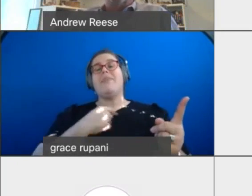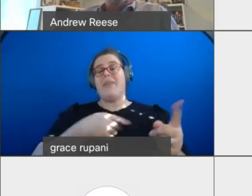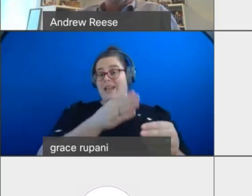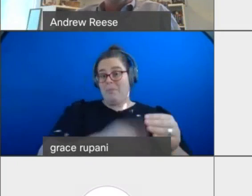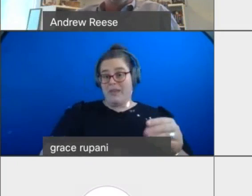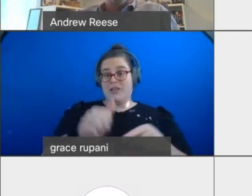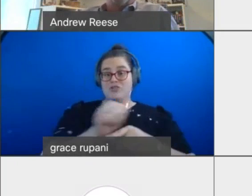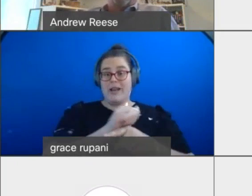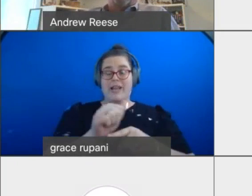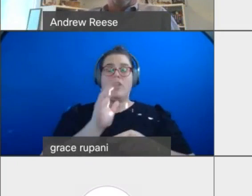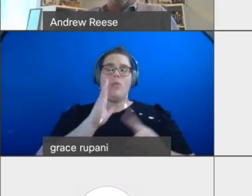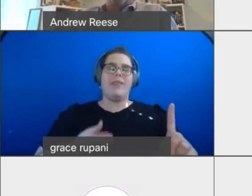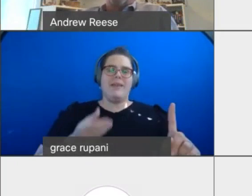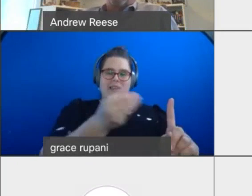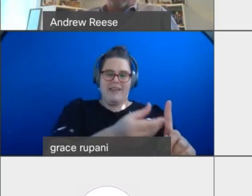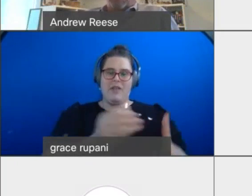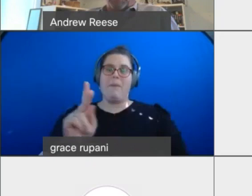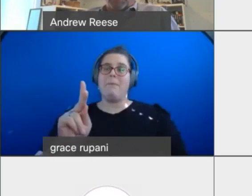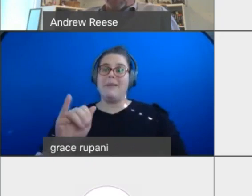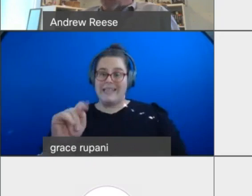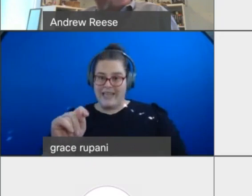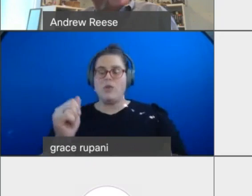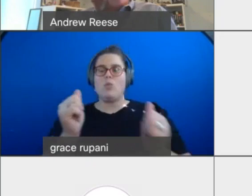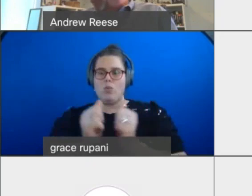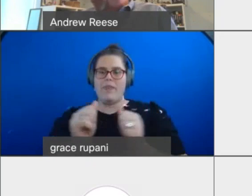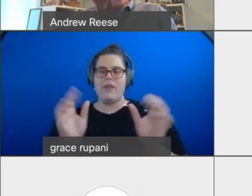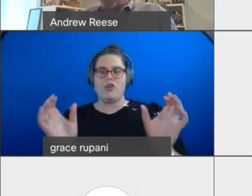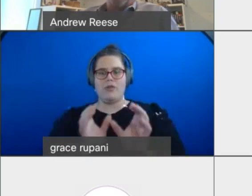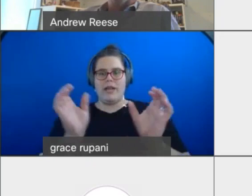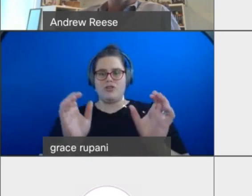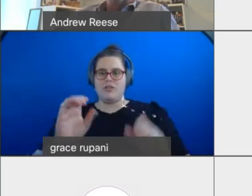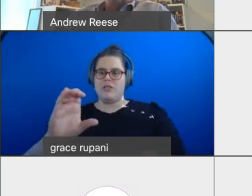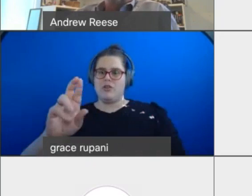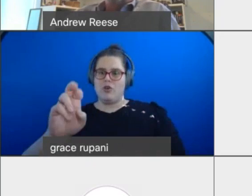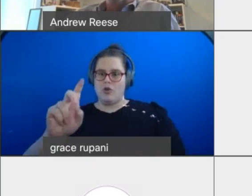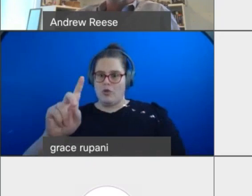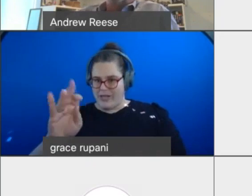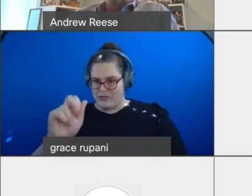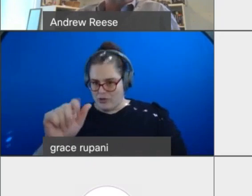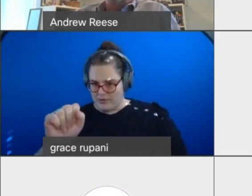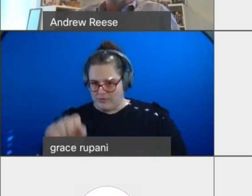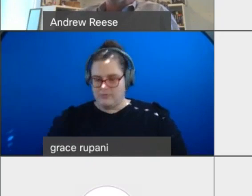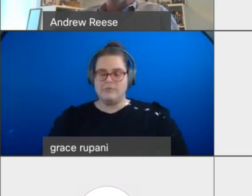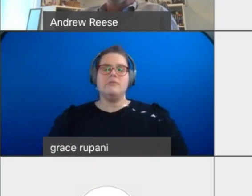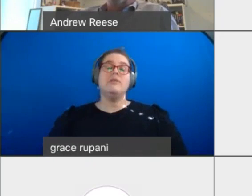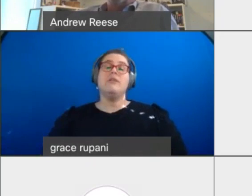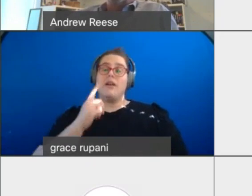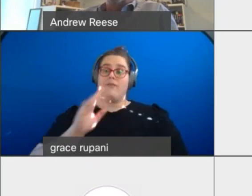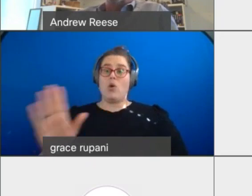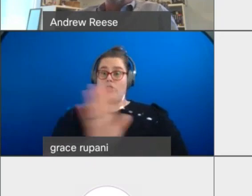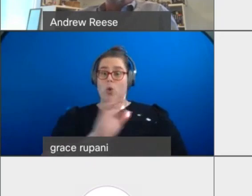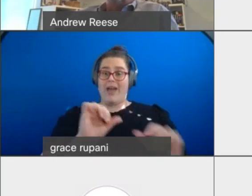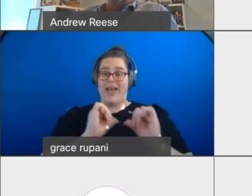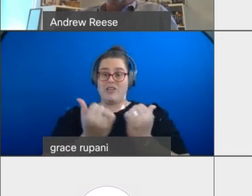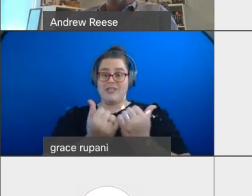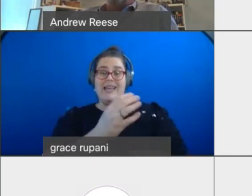kit with their credentials. That's very important to set up your agency for EVV and for DSPs to